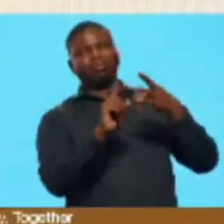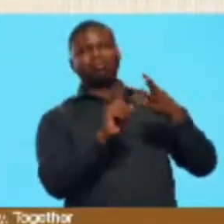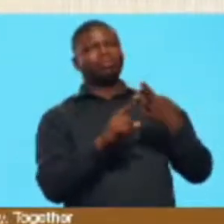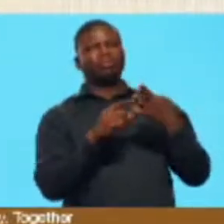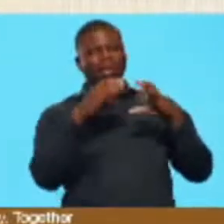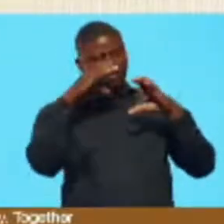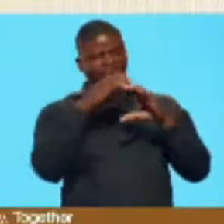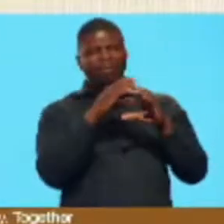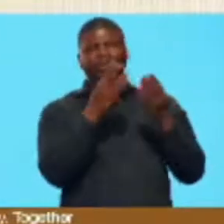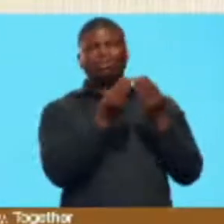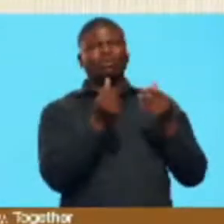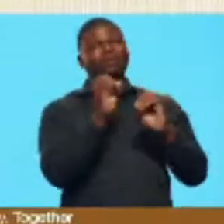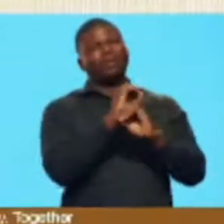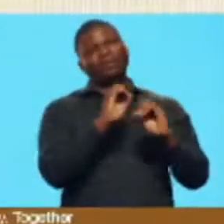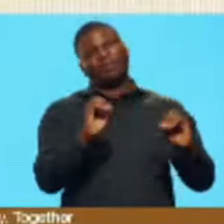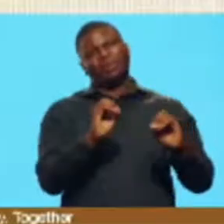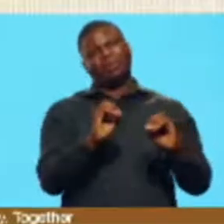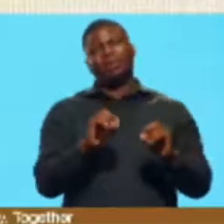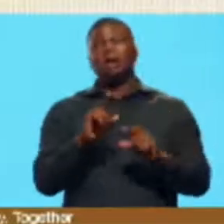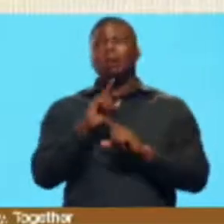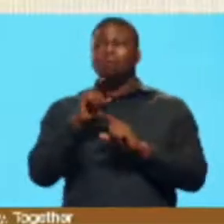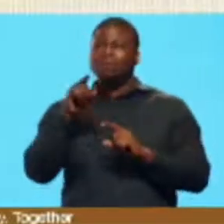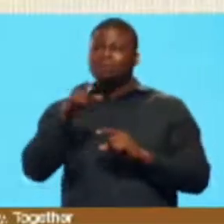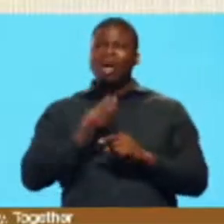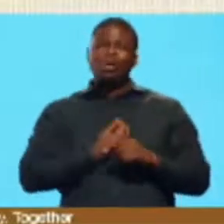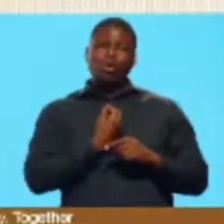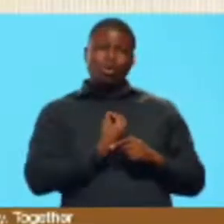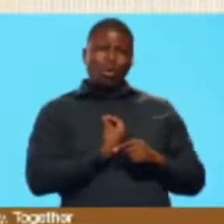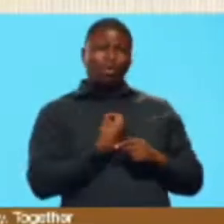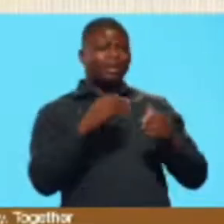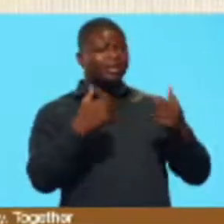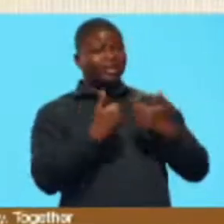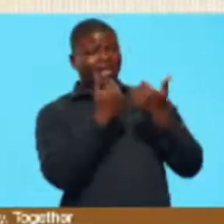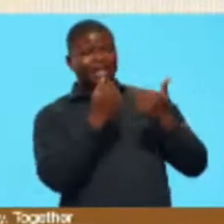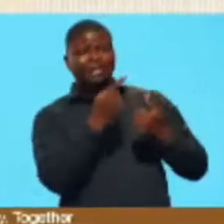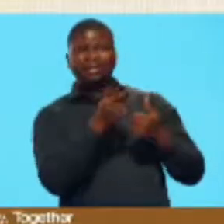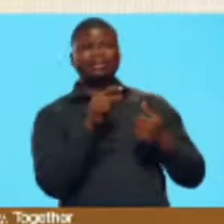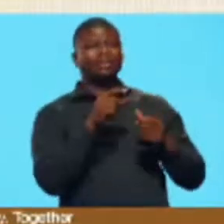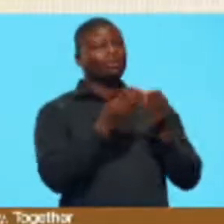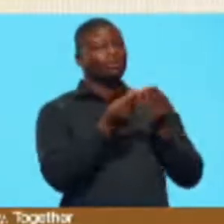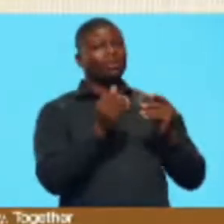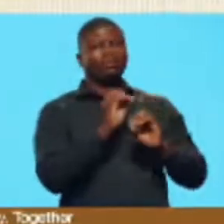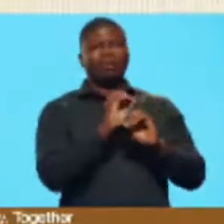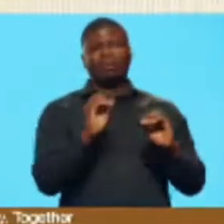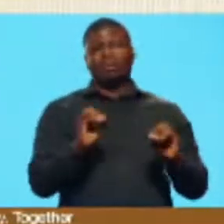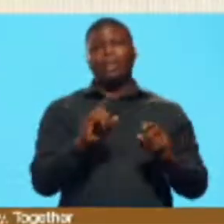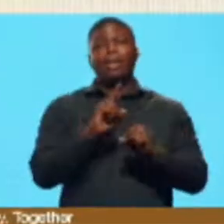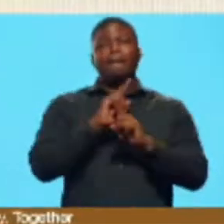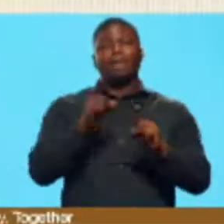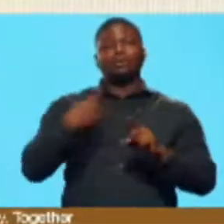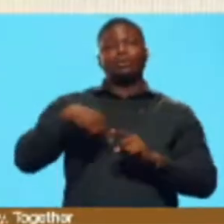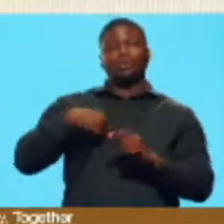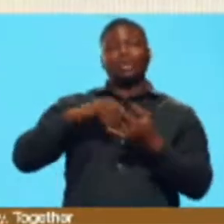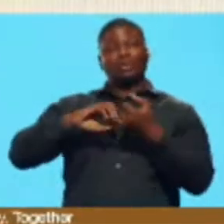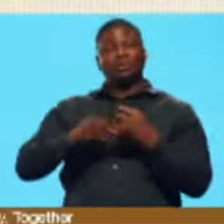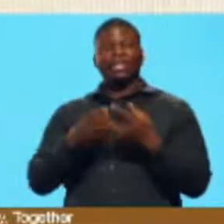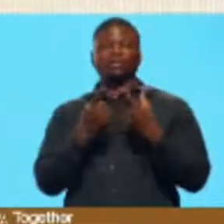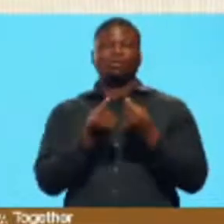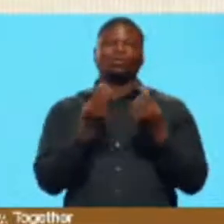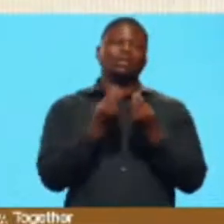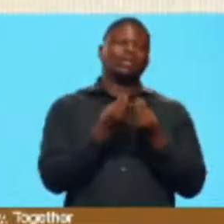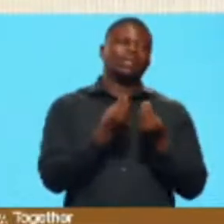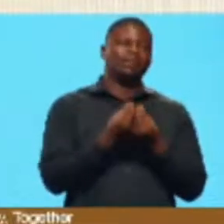affecting especially young people. So we are also trying to do something. That's why we said we